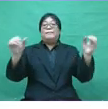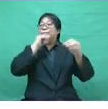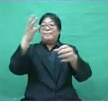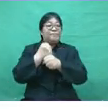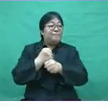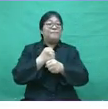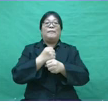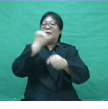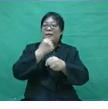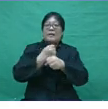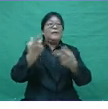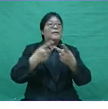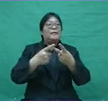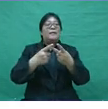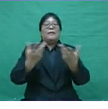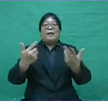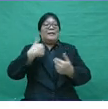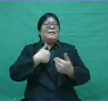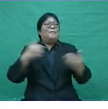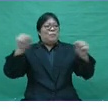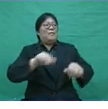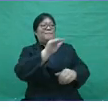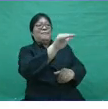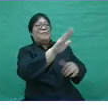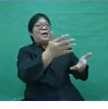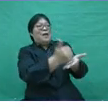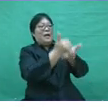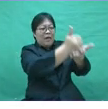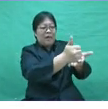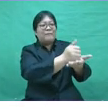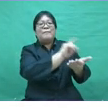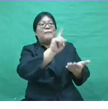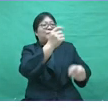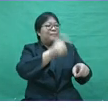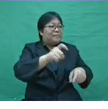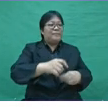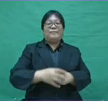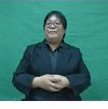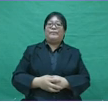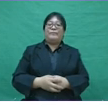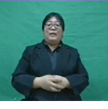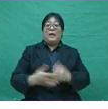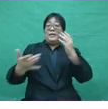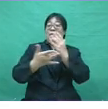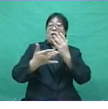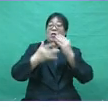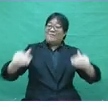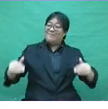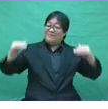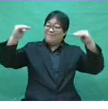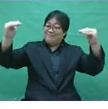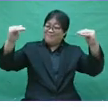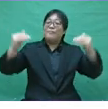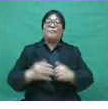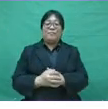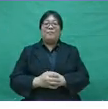protection, we could proactively approach them to aid wherever required. Technological advancement has